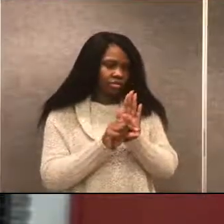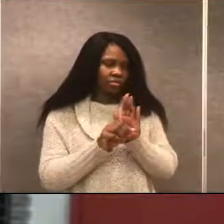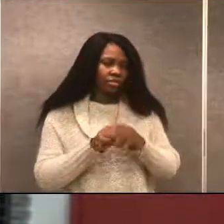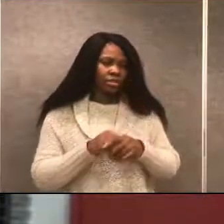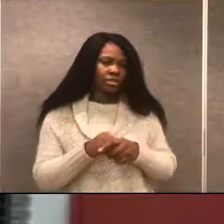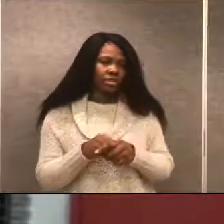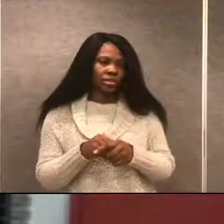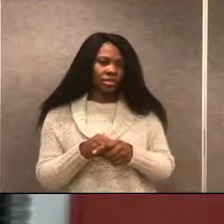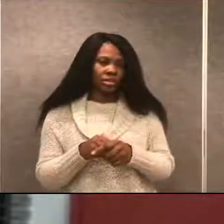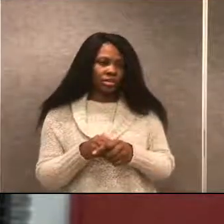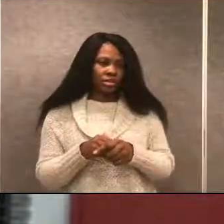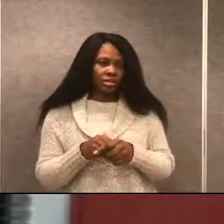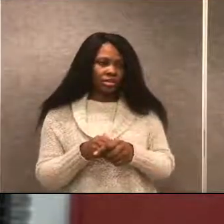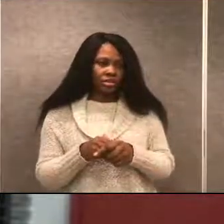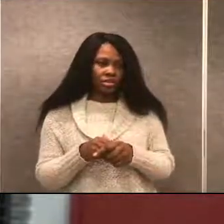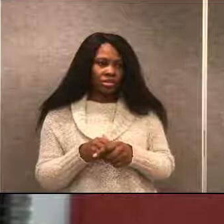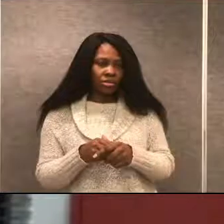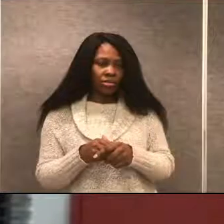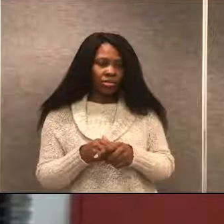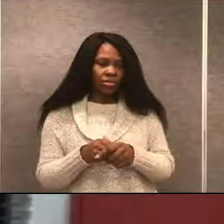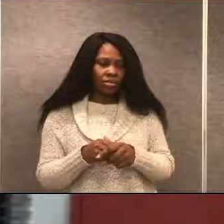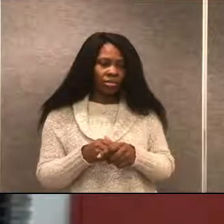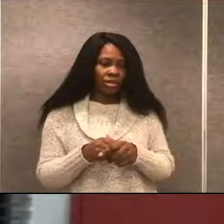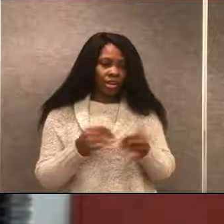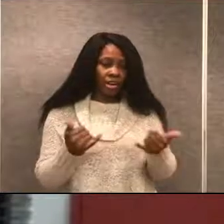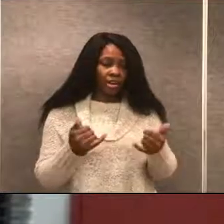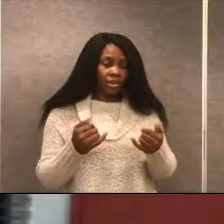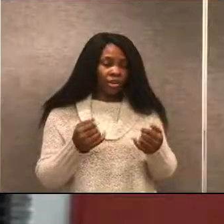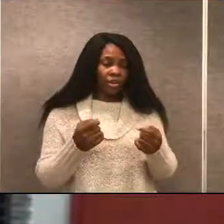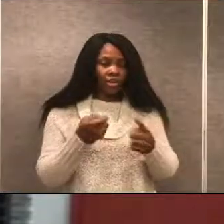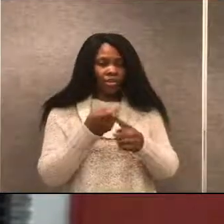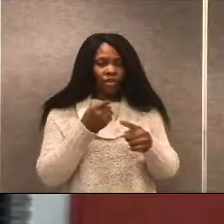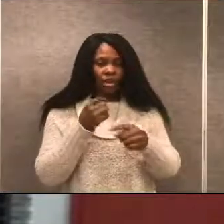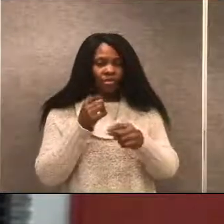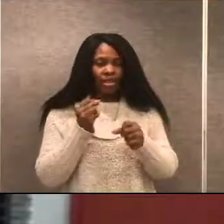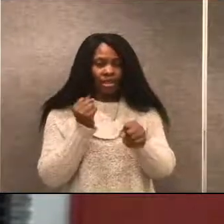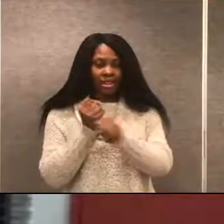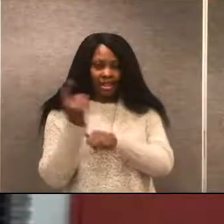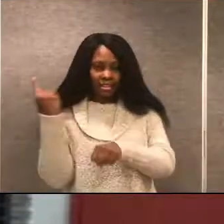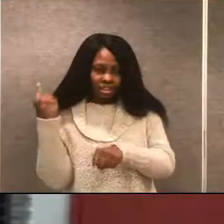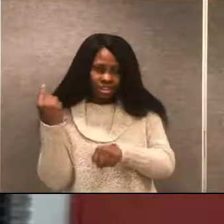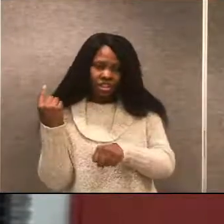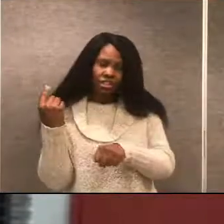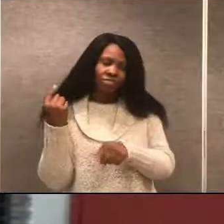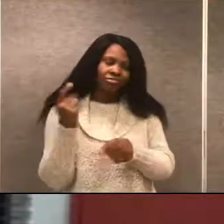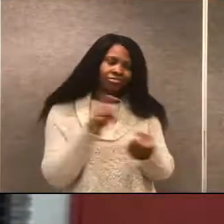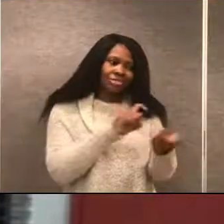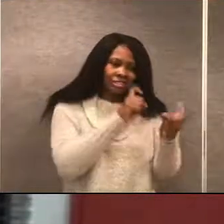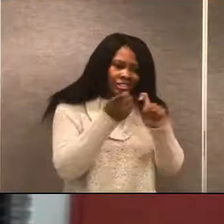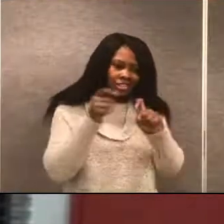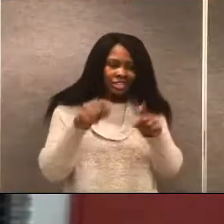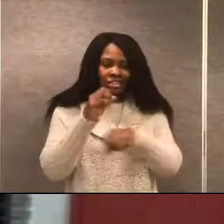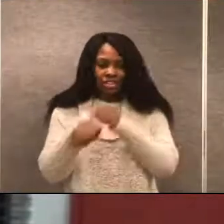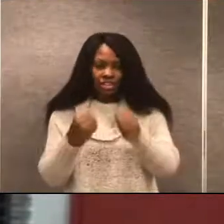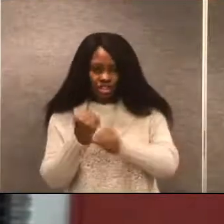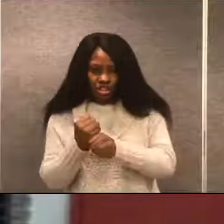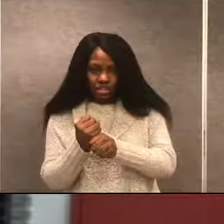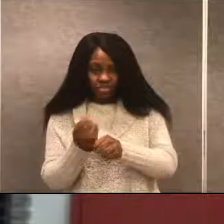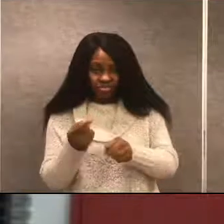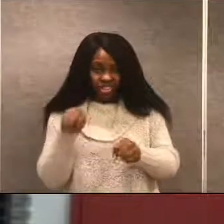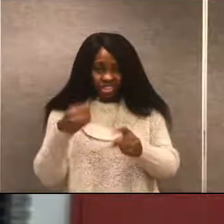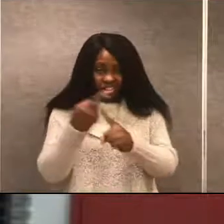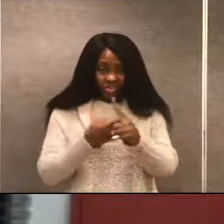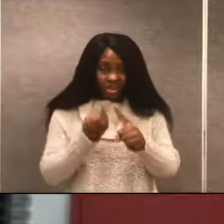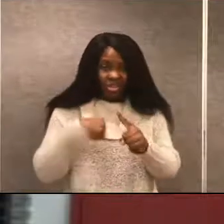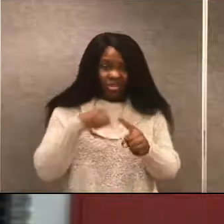from last year transitioning over into this year. This month, we will be doing assessments with